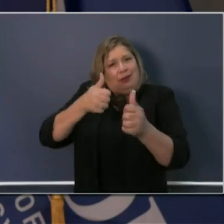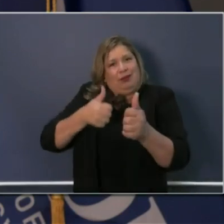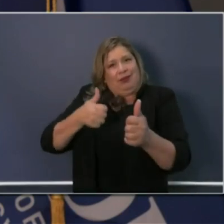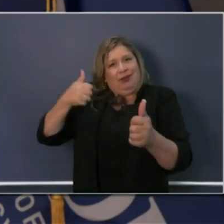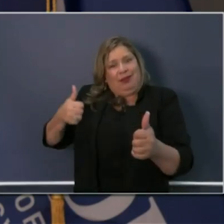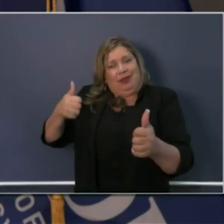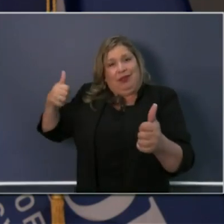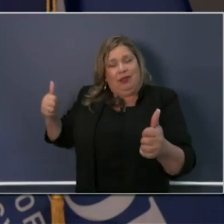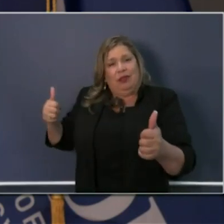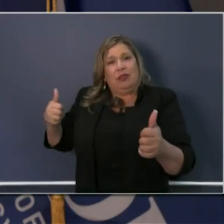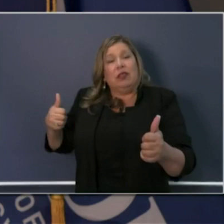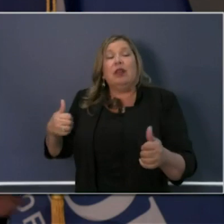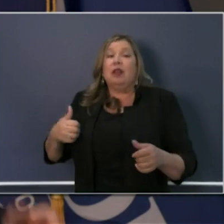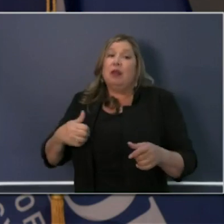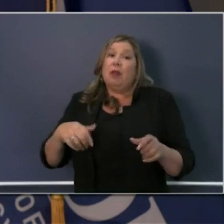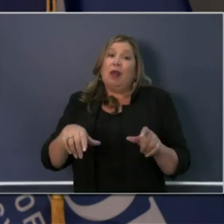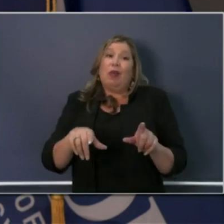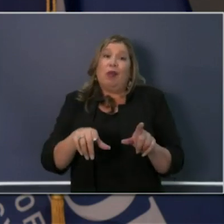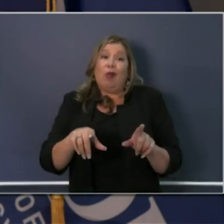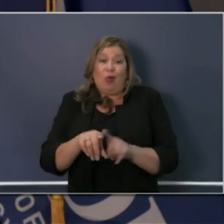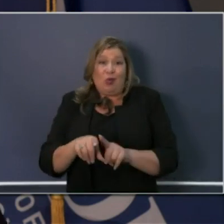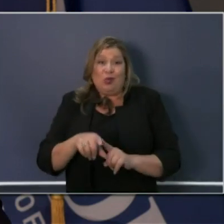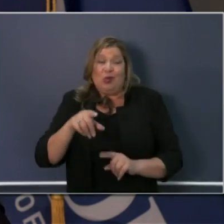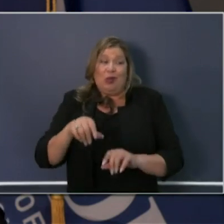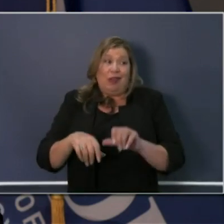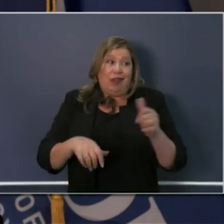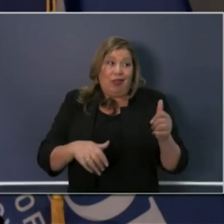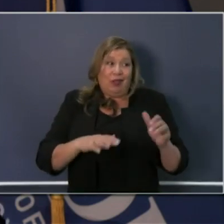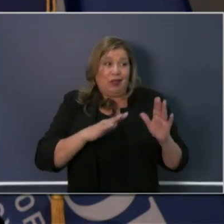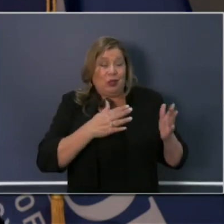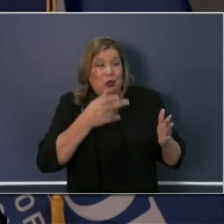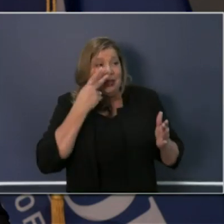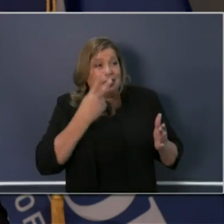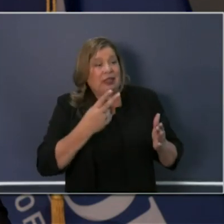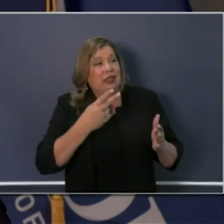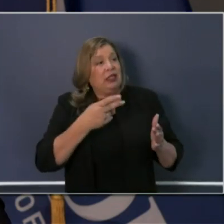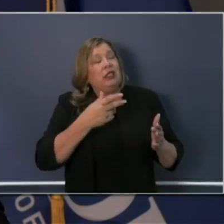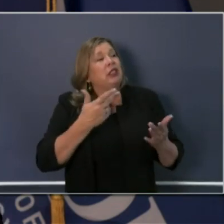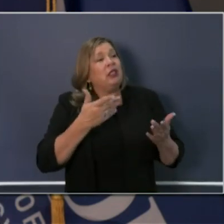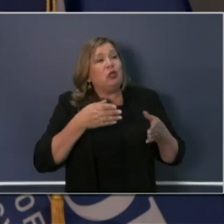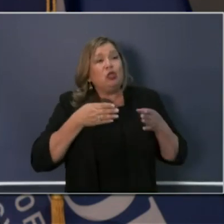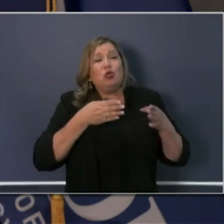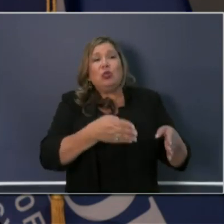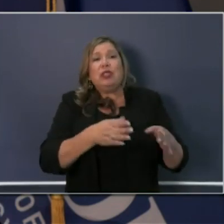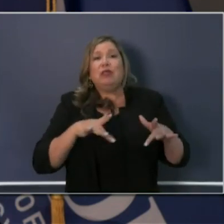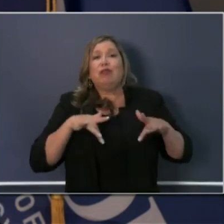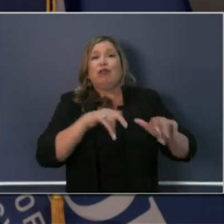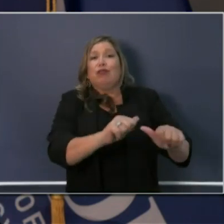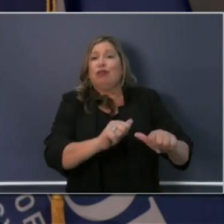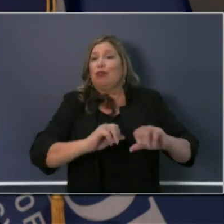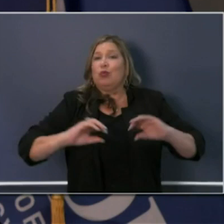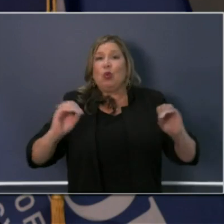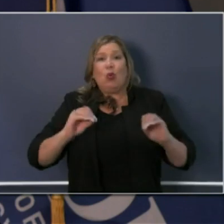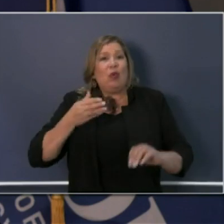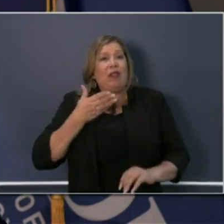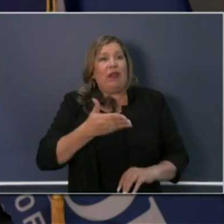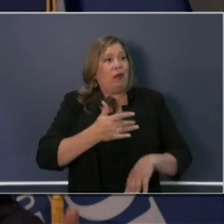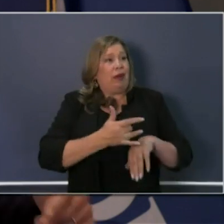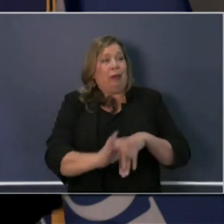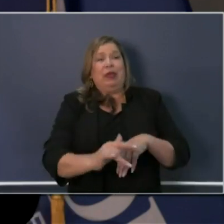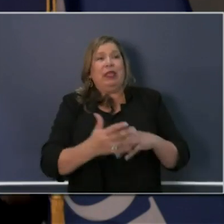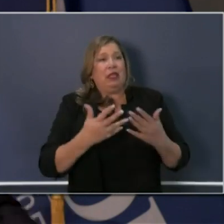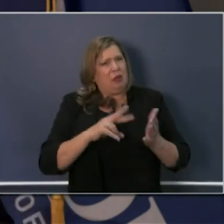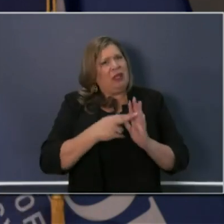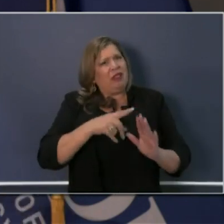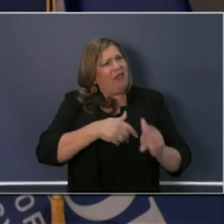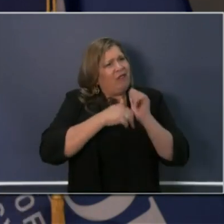taking this quite seriously. You're seeing streets in cities large and small that are vacant, that are empty. And you're seeing, no